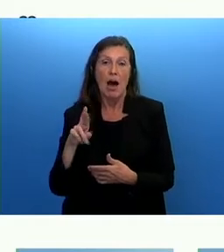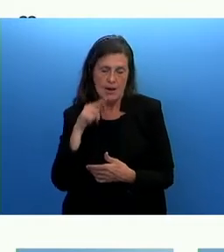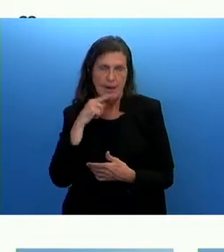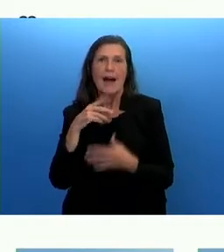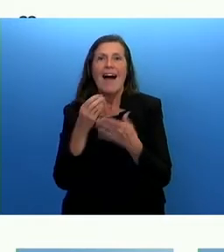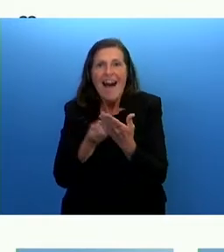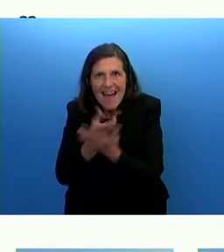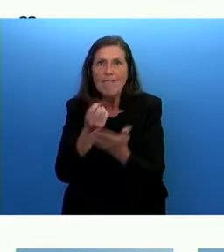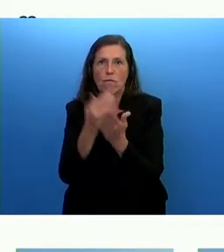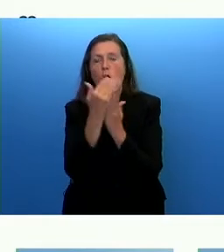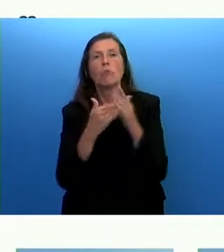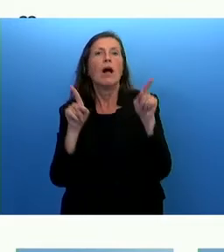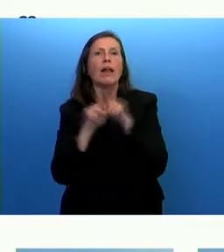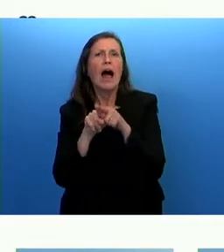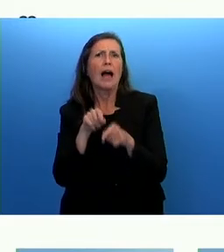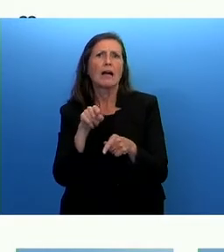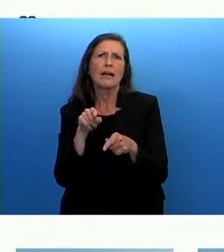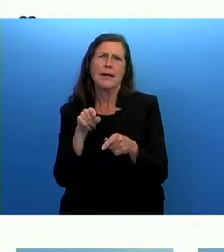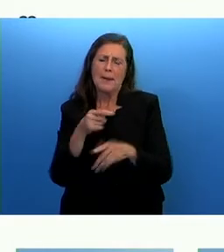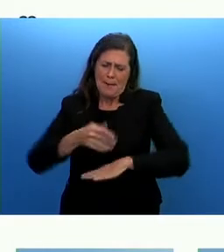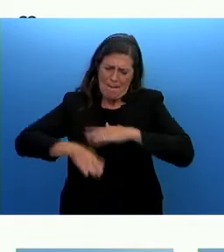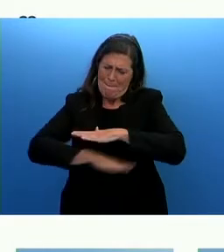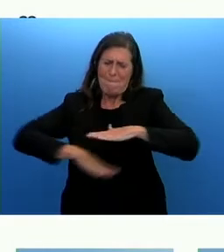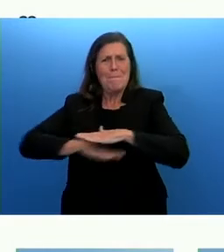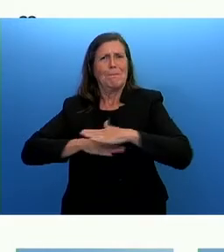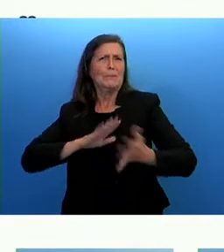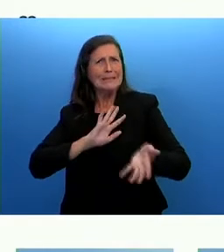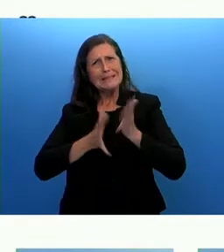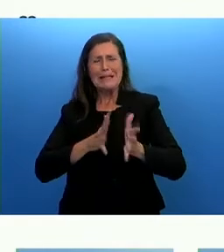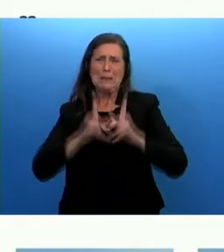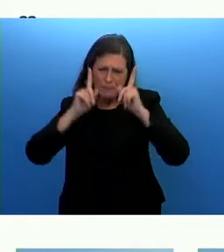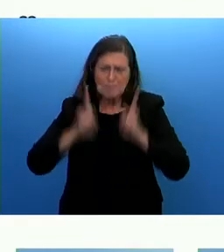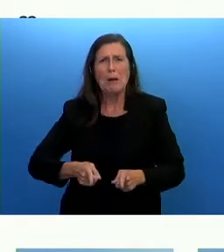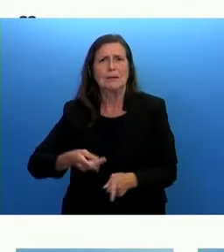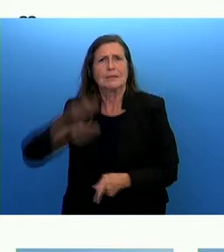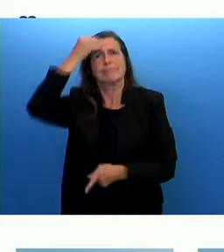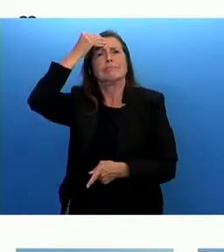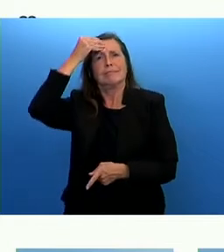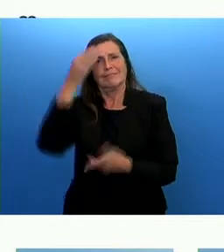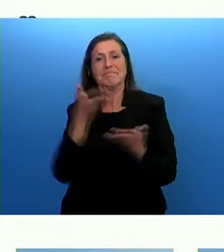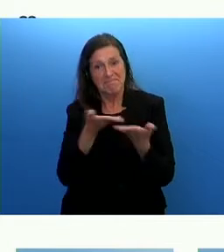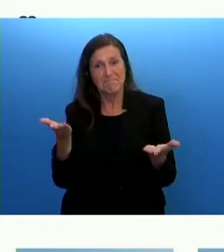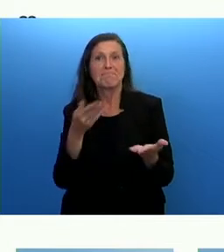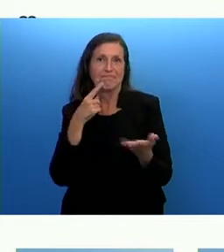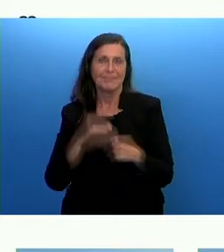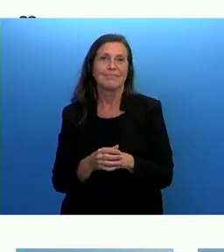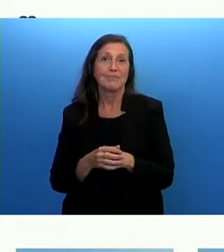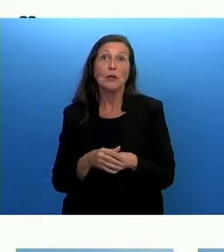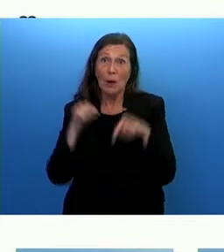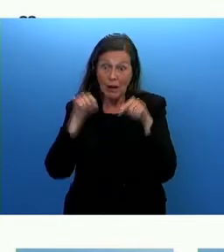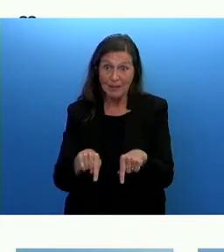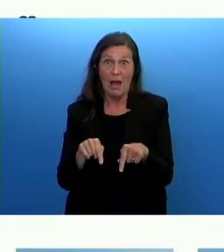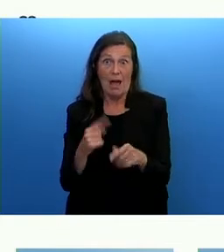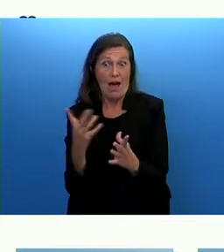key signs to start raising awareness in our own workforce. So this event is